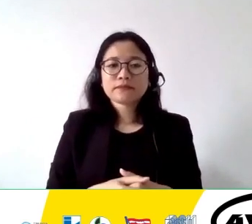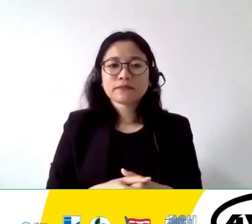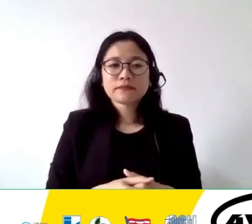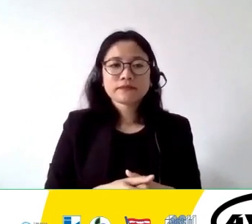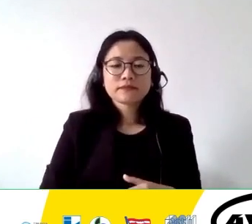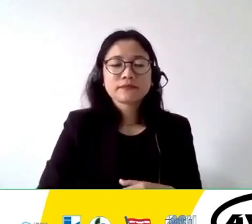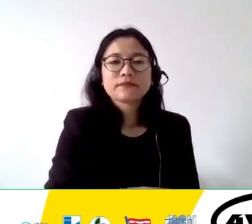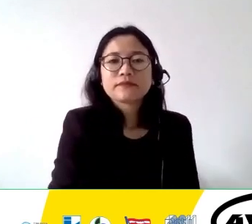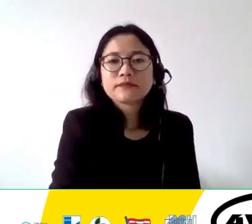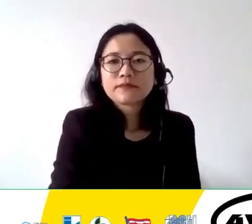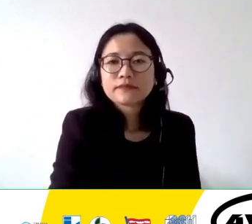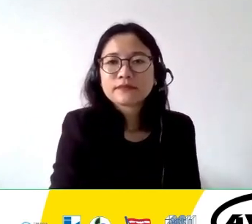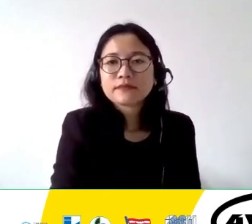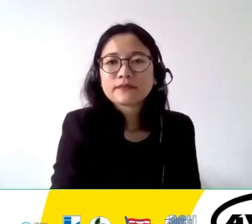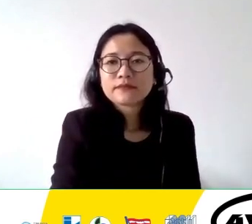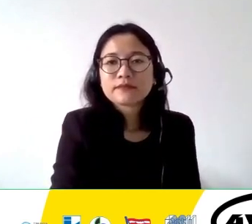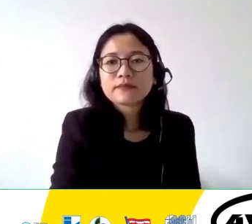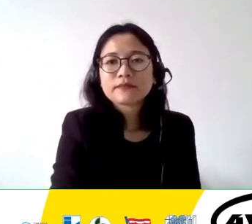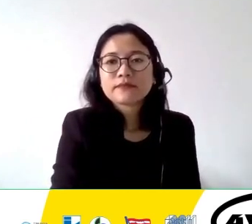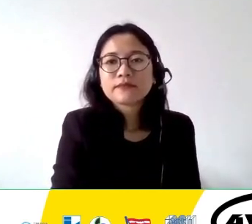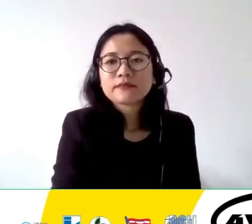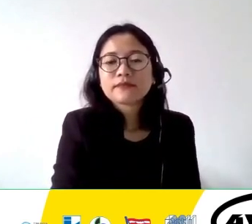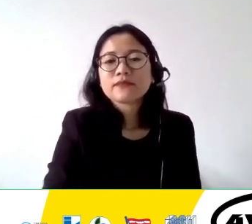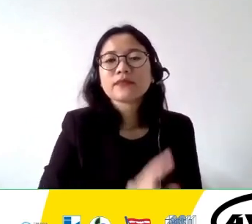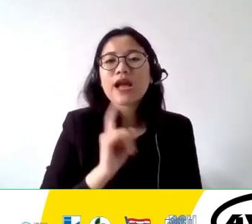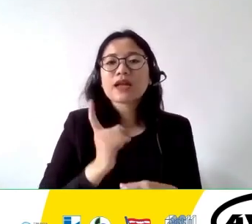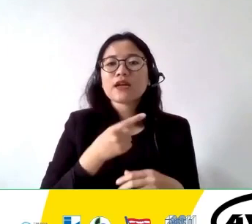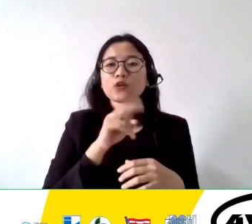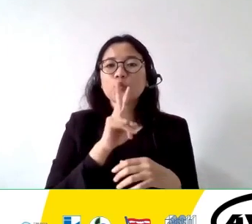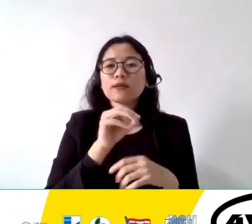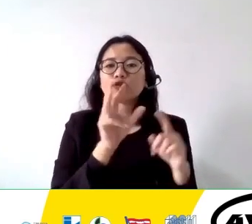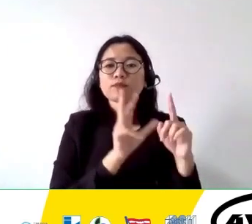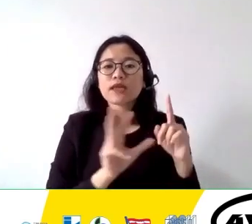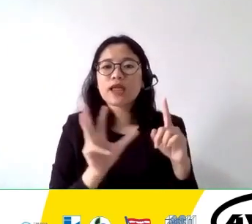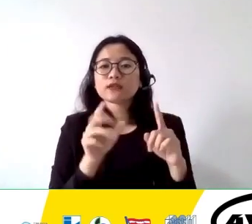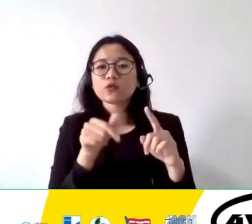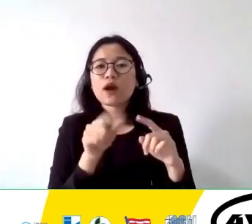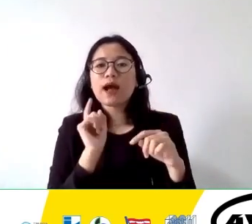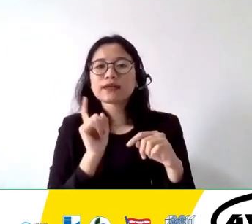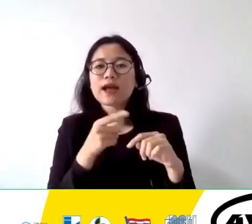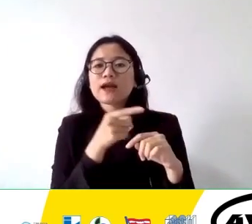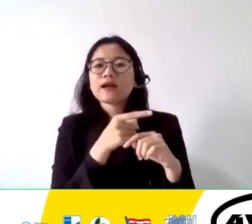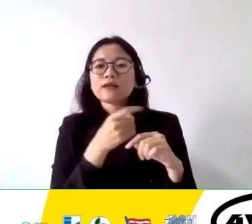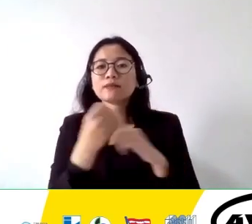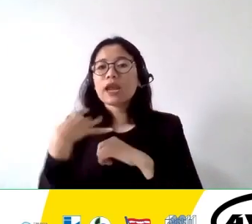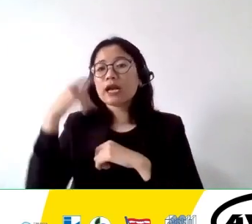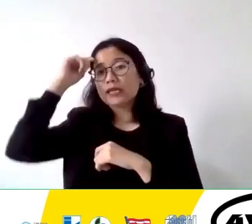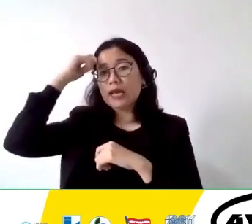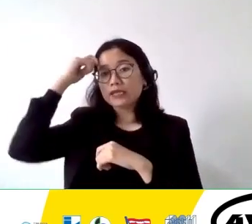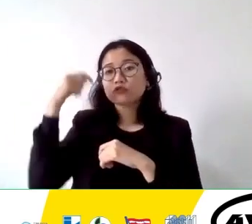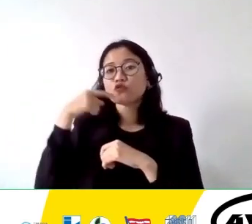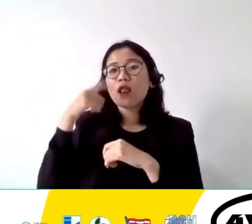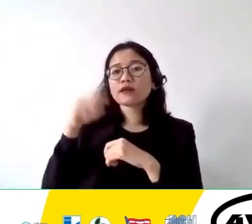the 21st century. This is actually the challenge for us who are working and